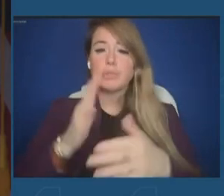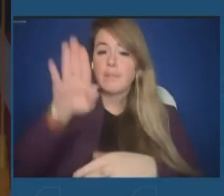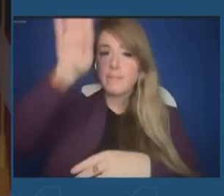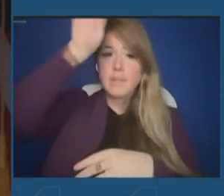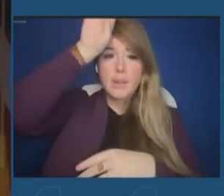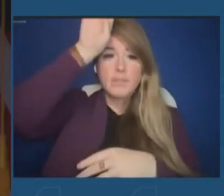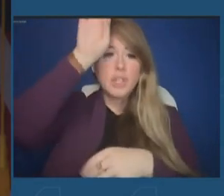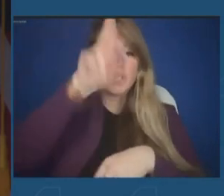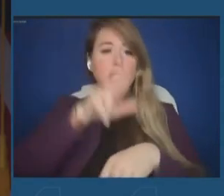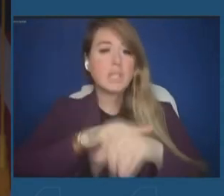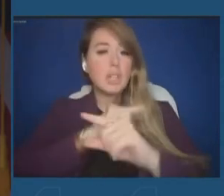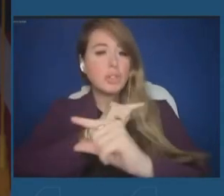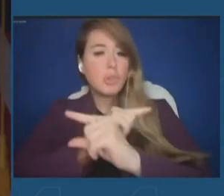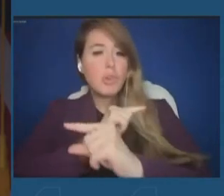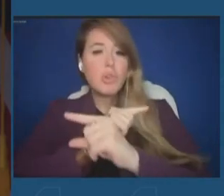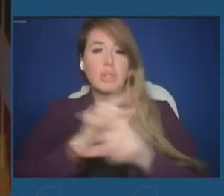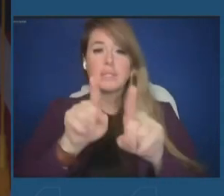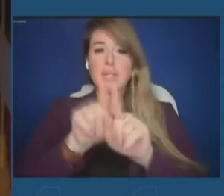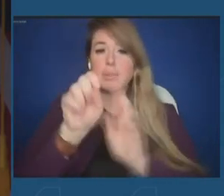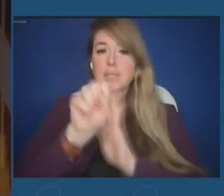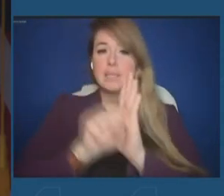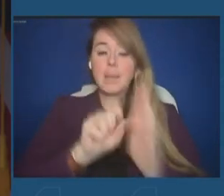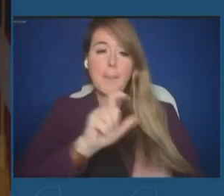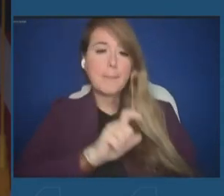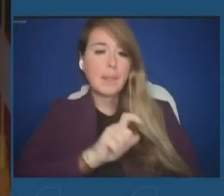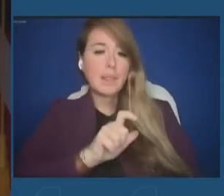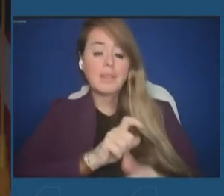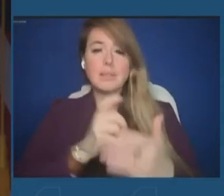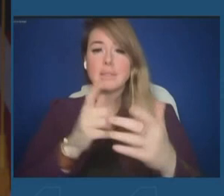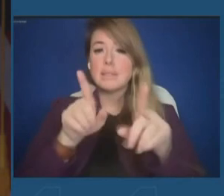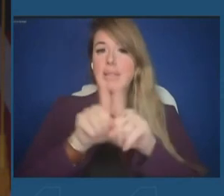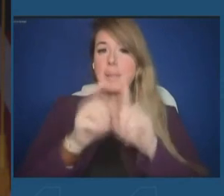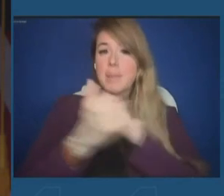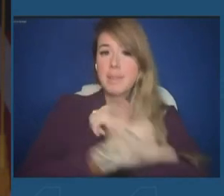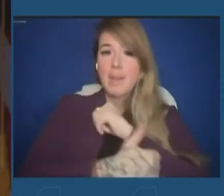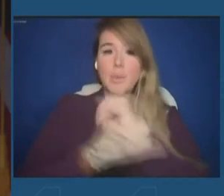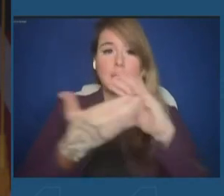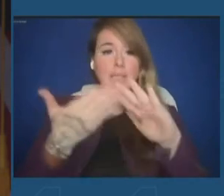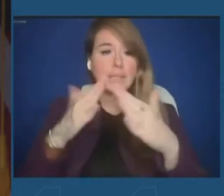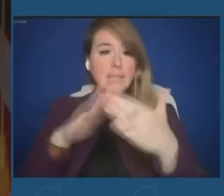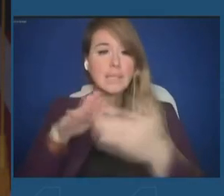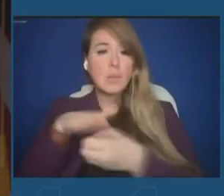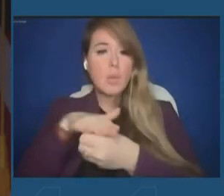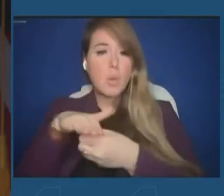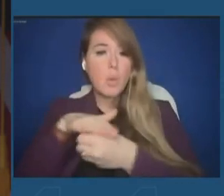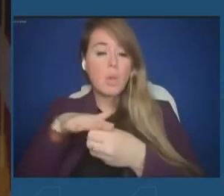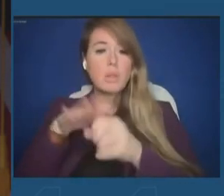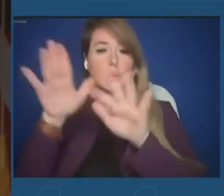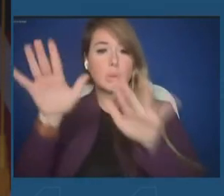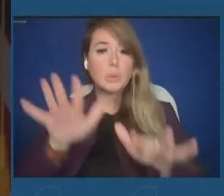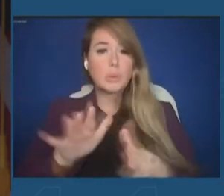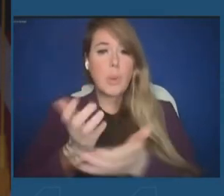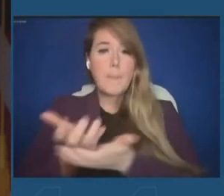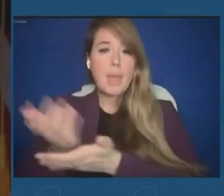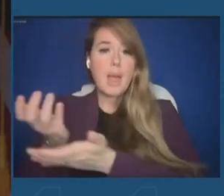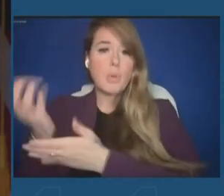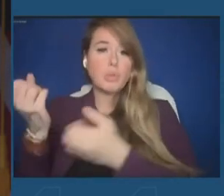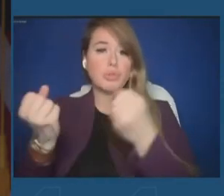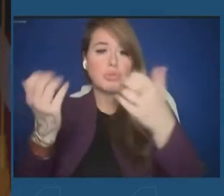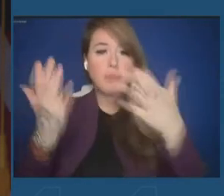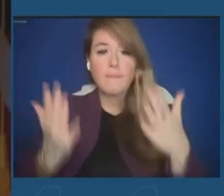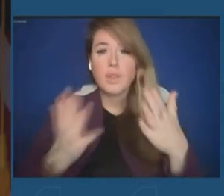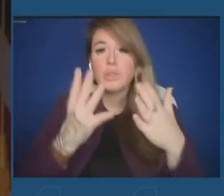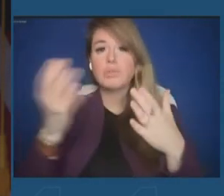National Guard, the same state police, the same county and city and local snowplow drivers and forklift drivers